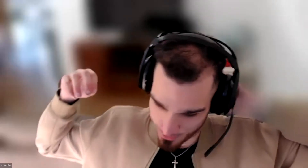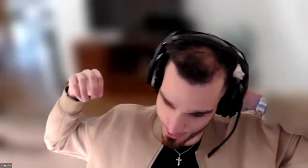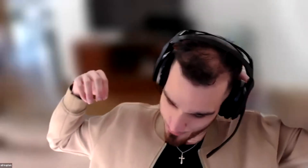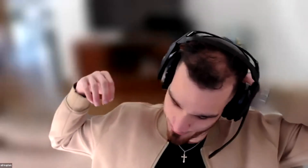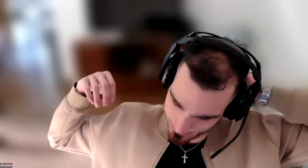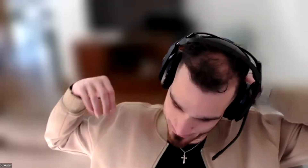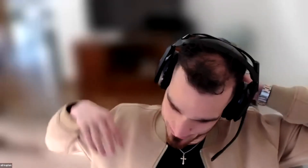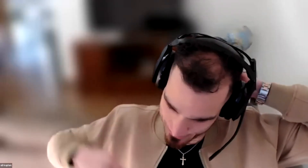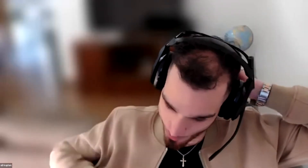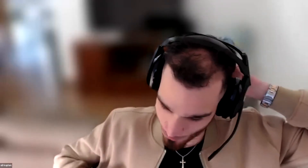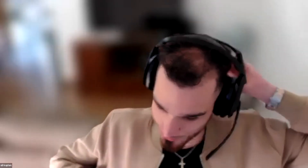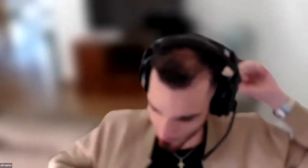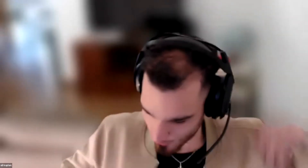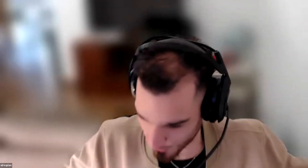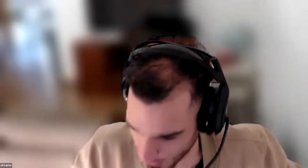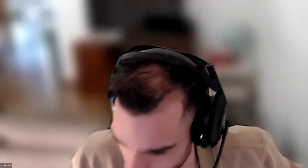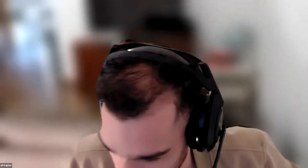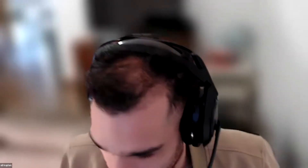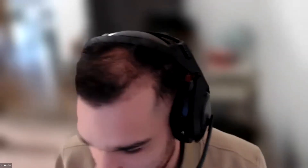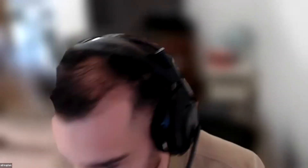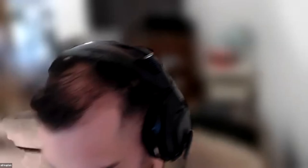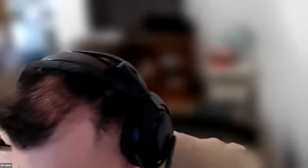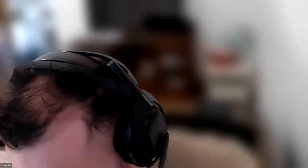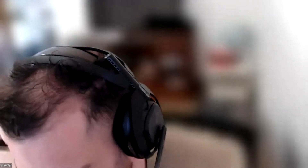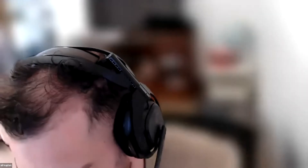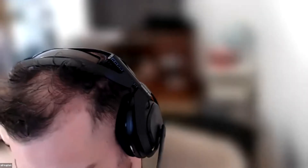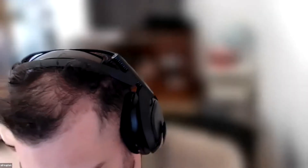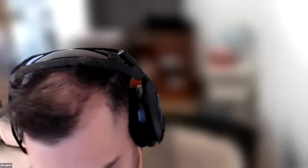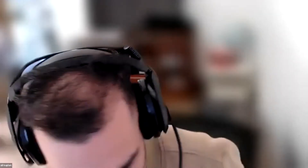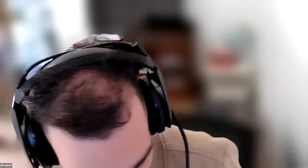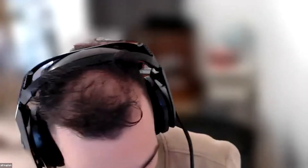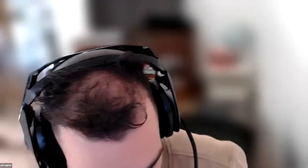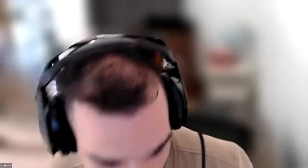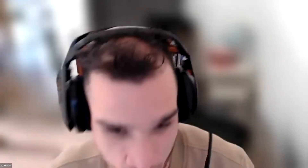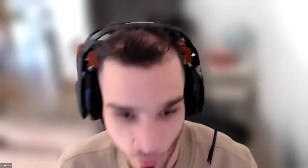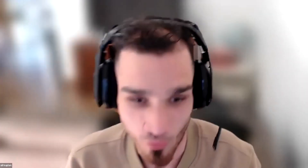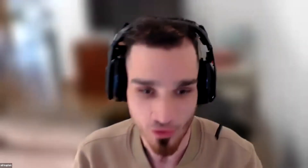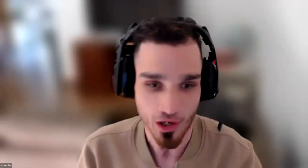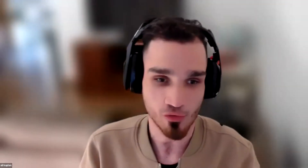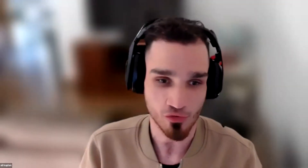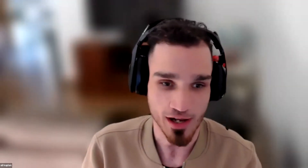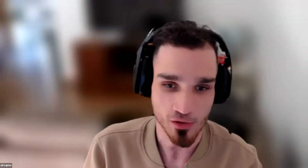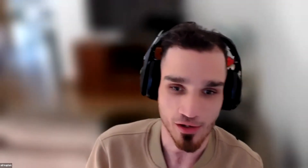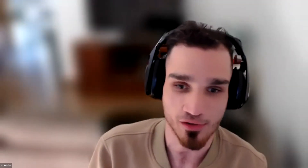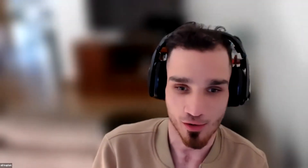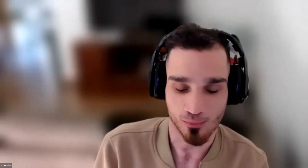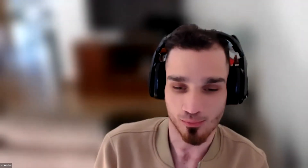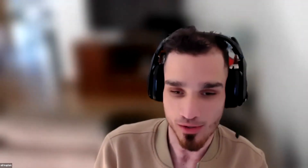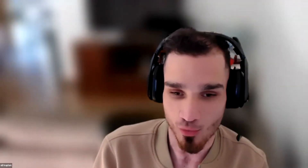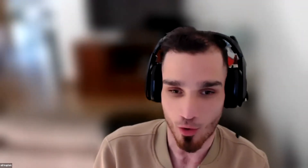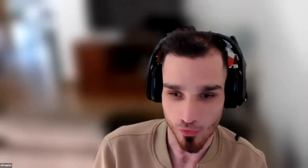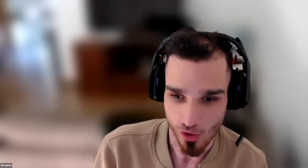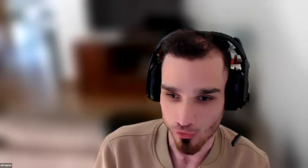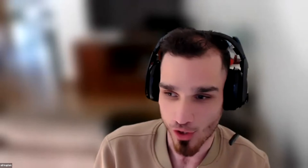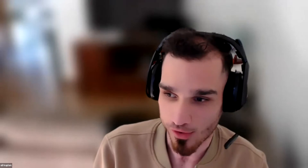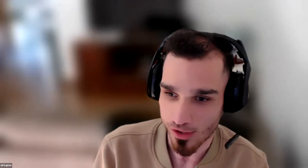introduction. I would like to start by acknowledging the powerful story from before, and I would say that